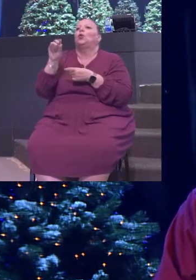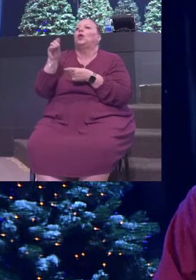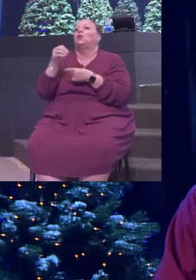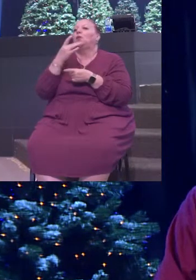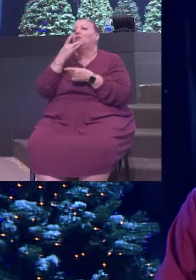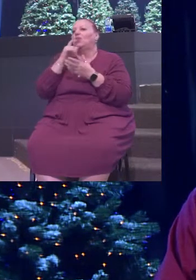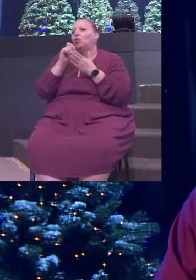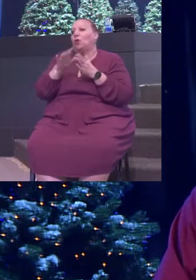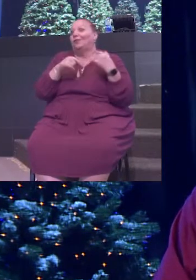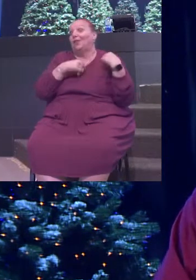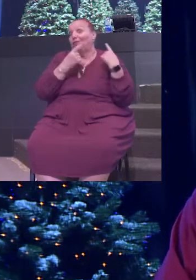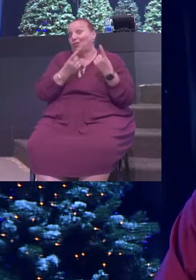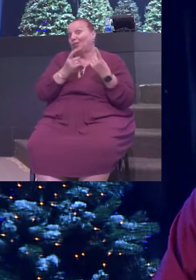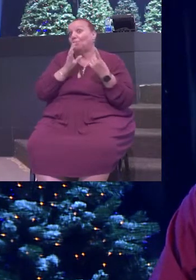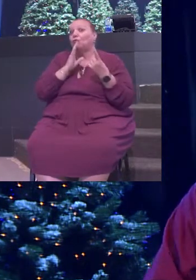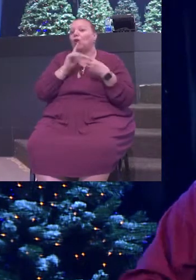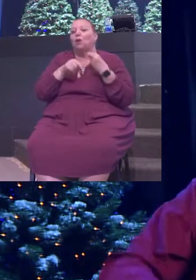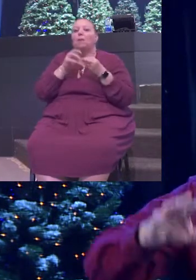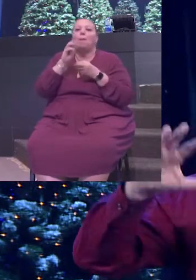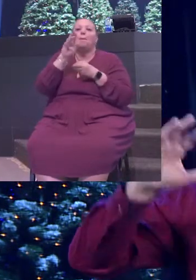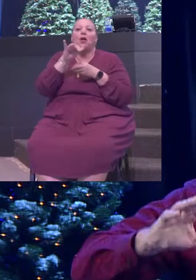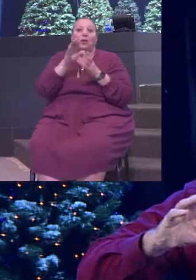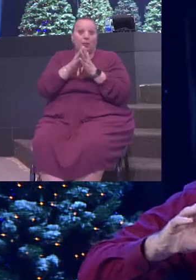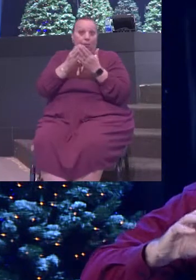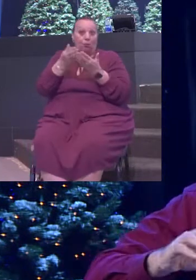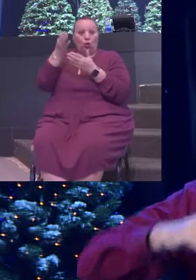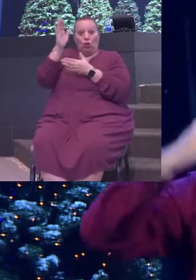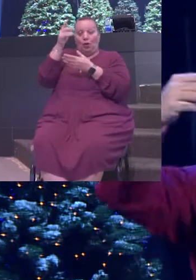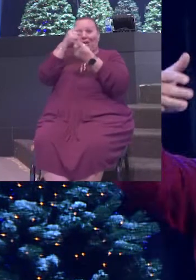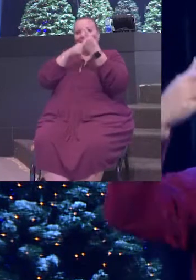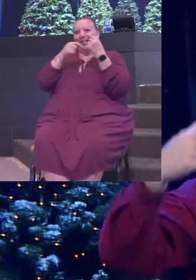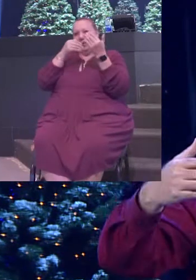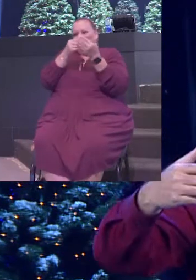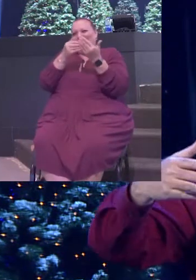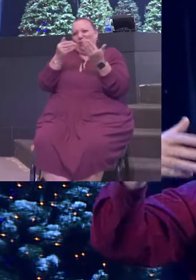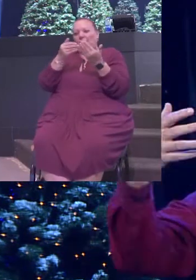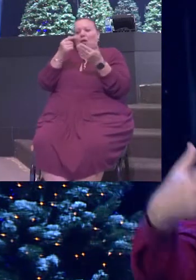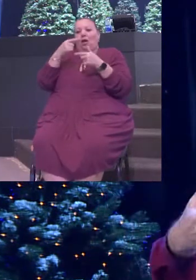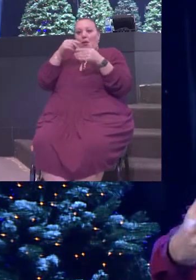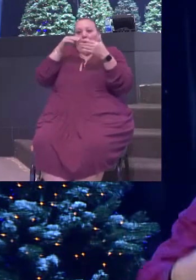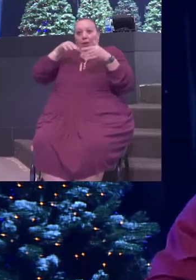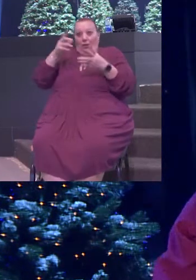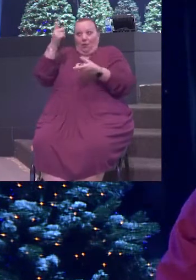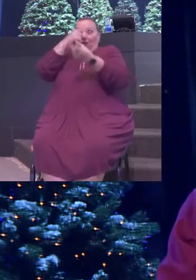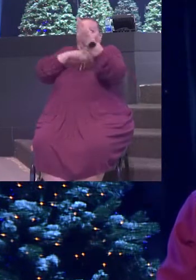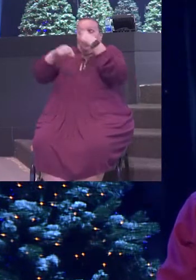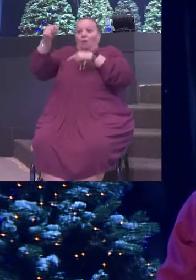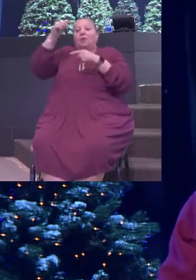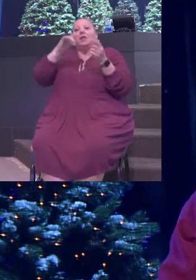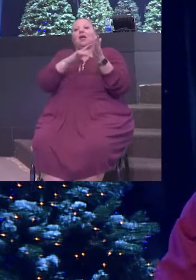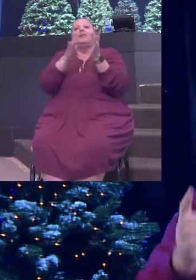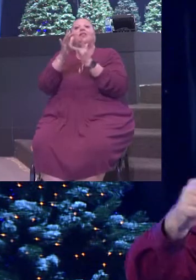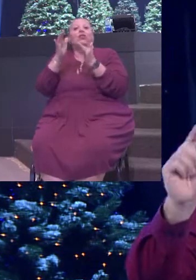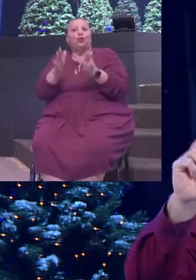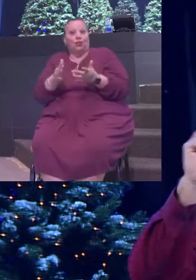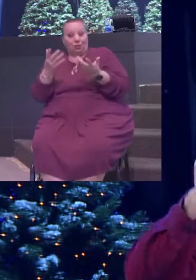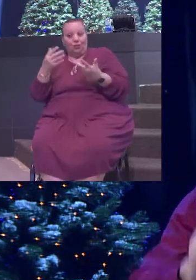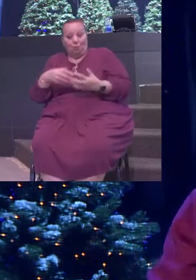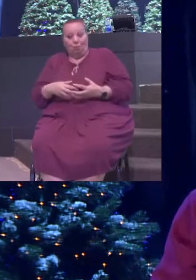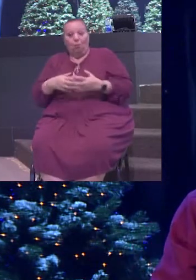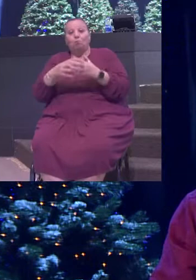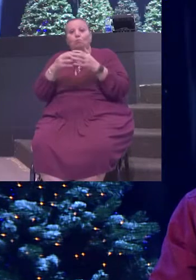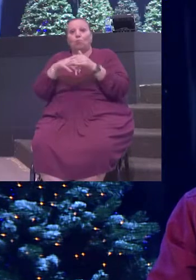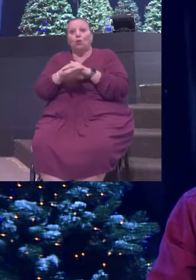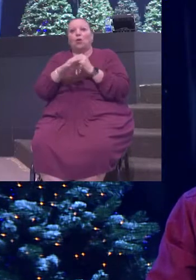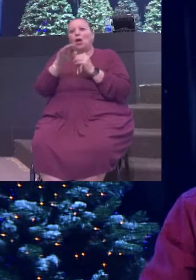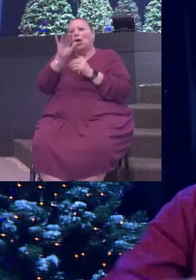since. And so, since we're talking about Mary, in this book, God Came Near, which is about the incarnation, the coming of Jesus, there's one little